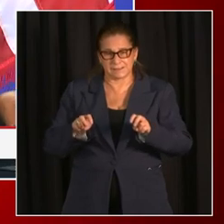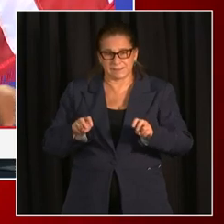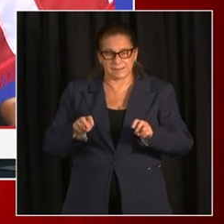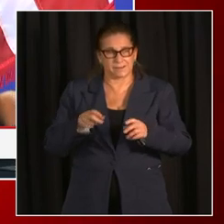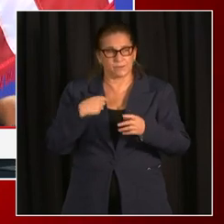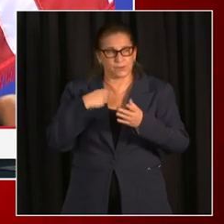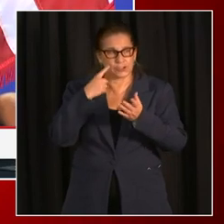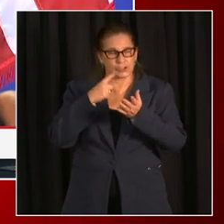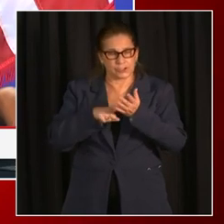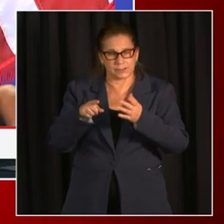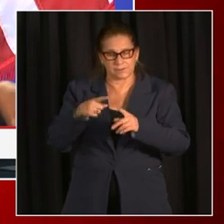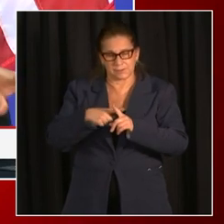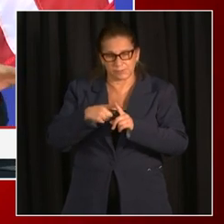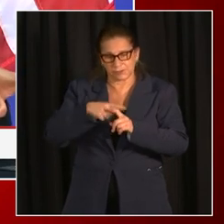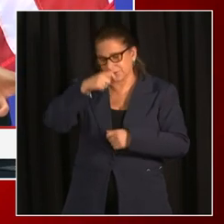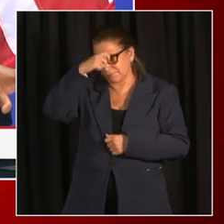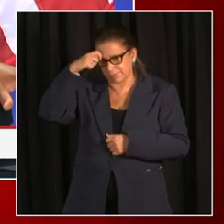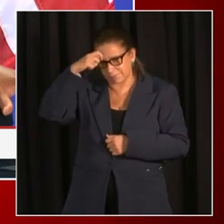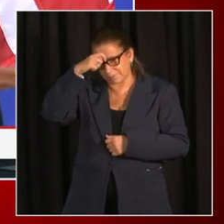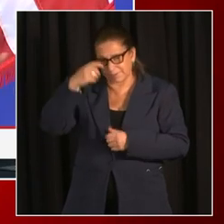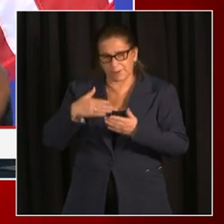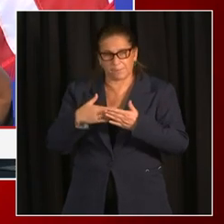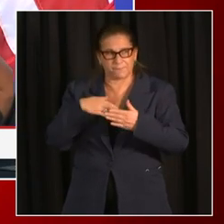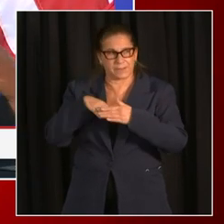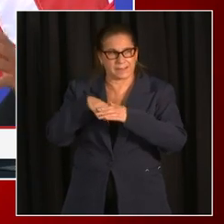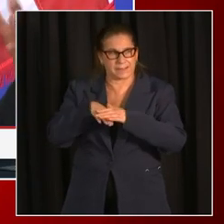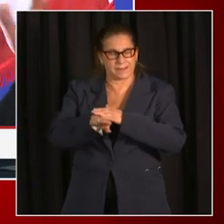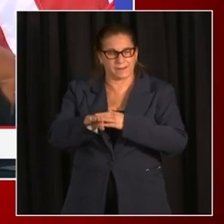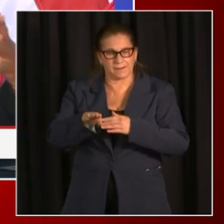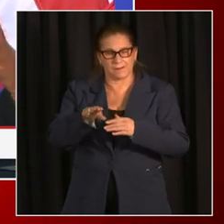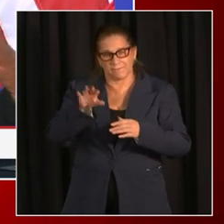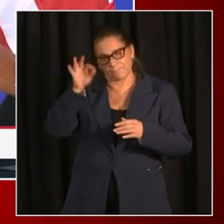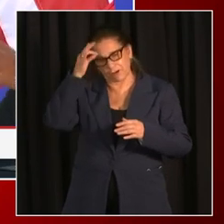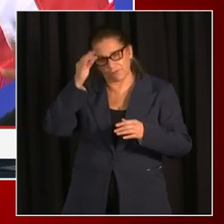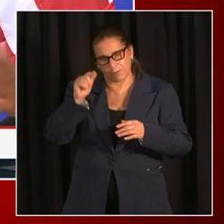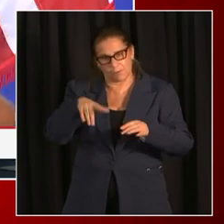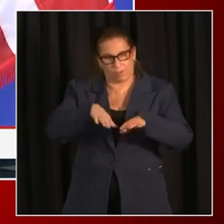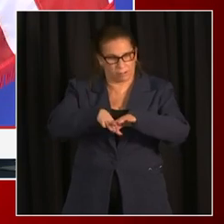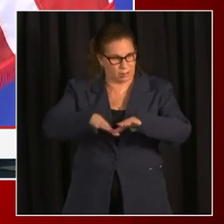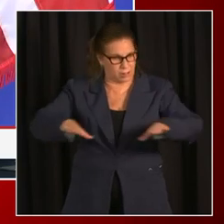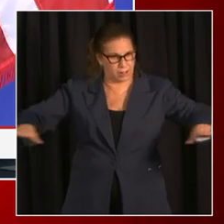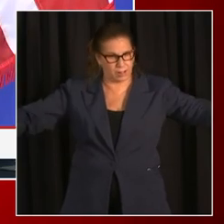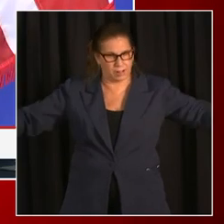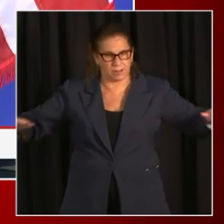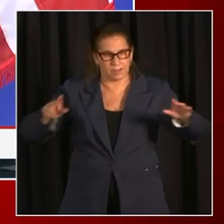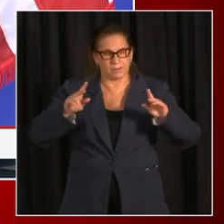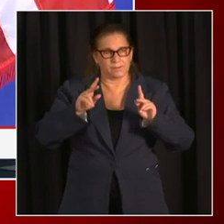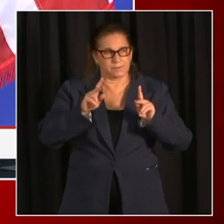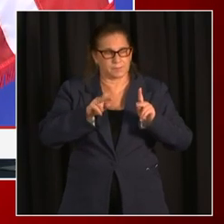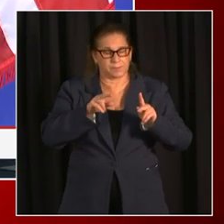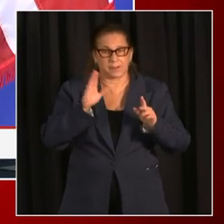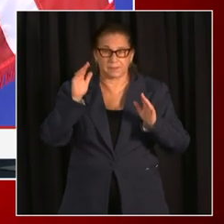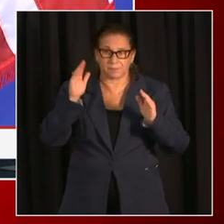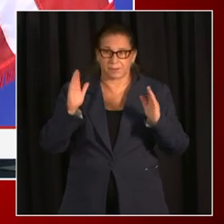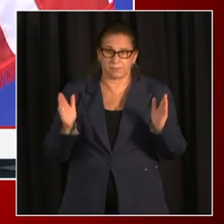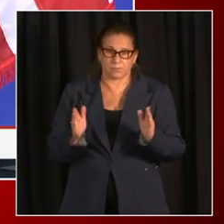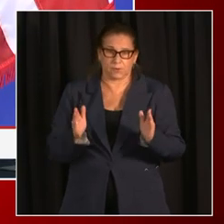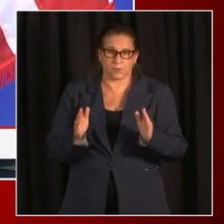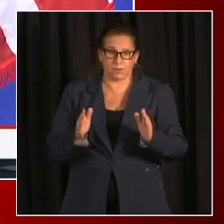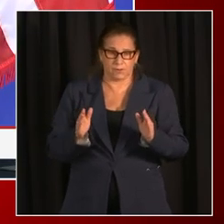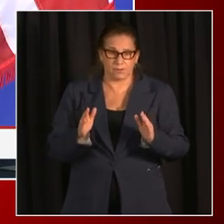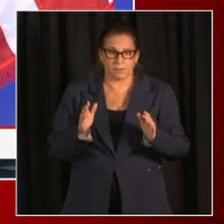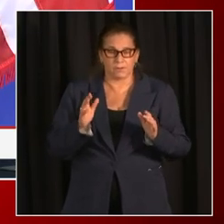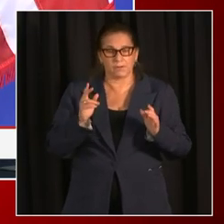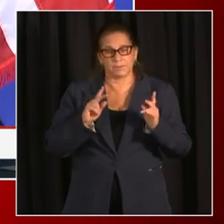the seated area, and it will be a much smaller attendance. People will